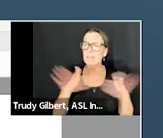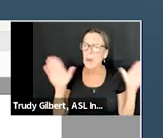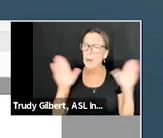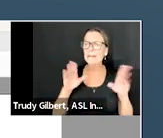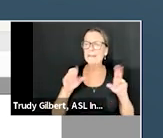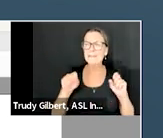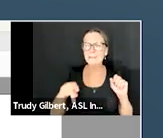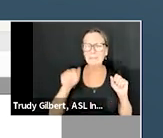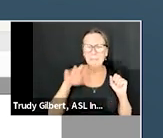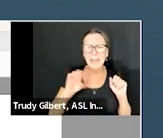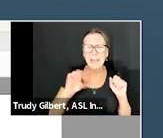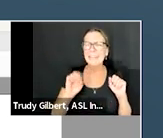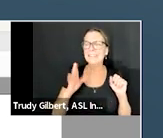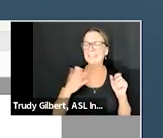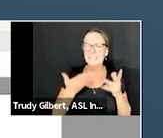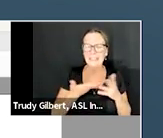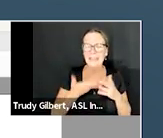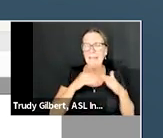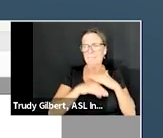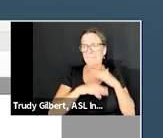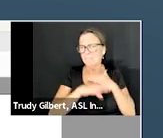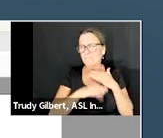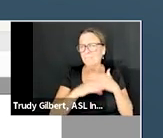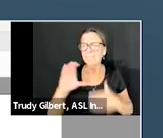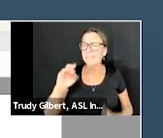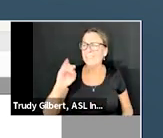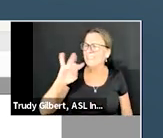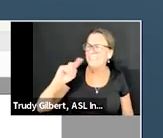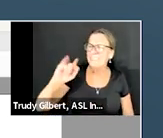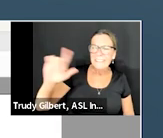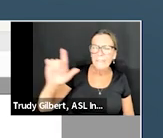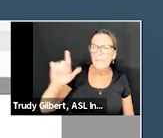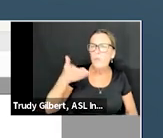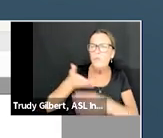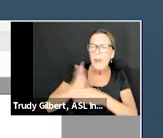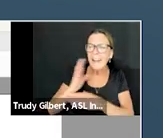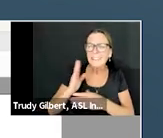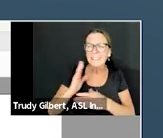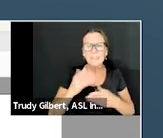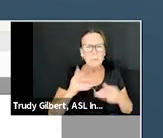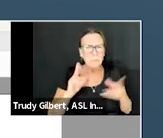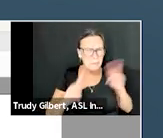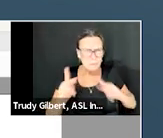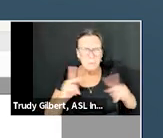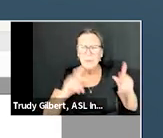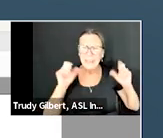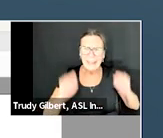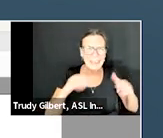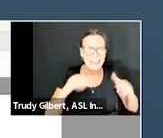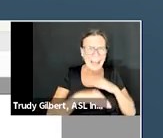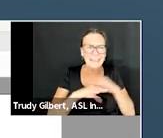publicly funded spaces, and there's a civil rights component to having access to them. Next slide, please, Keith.